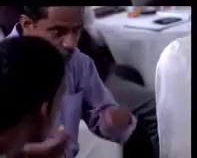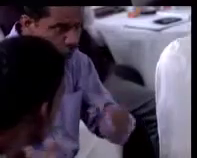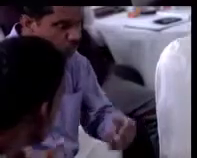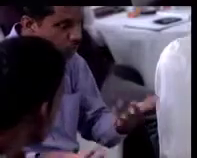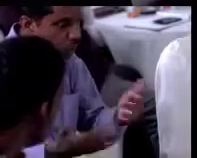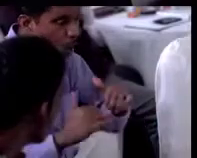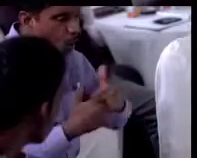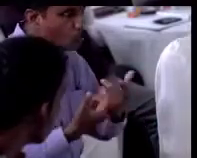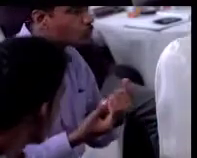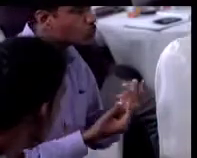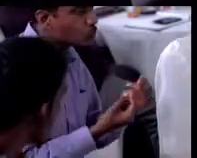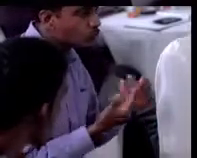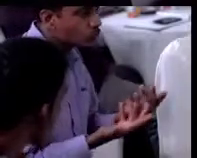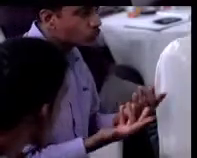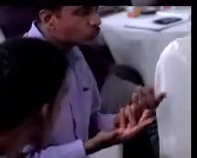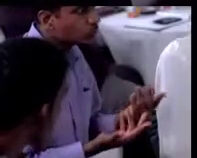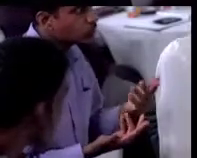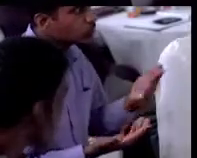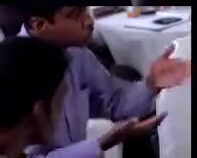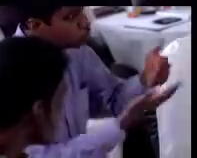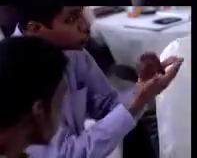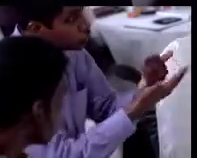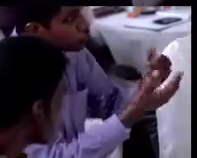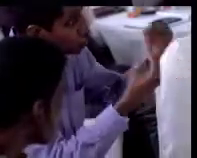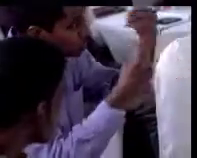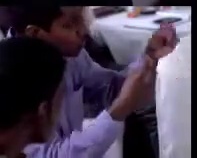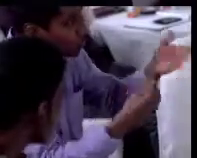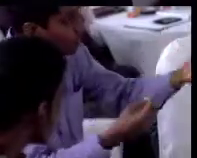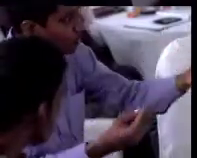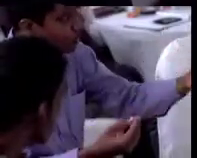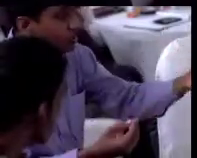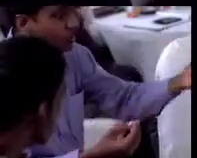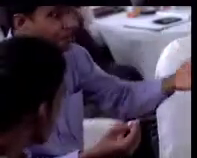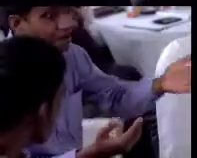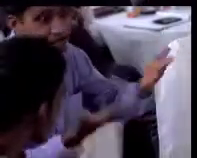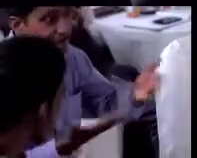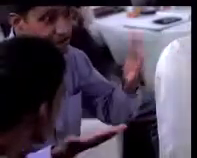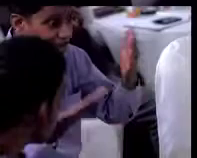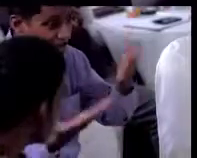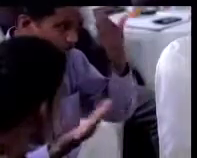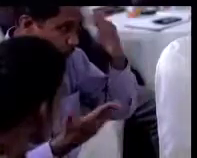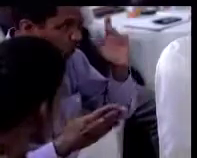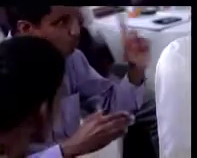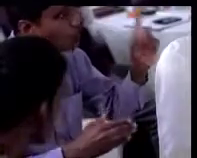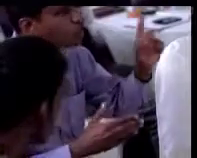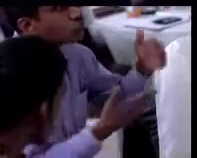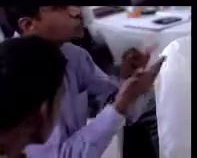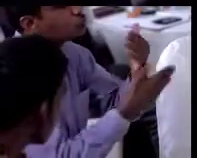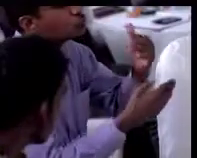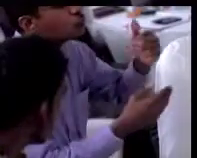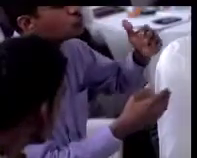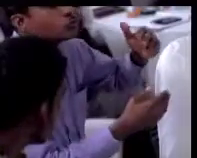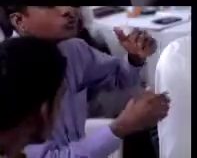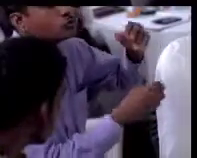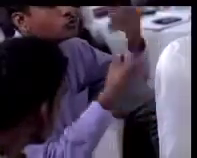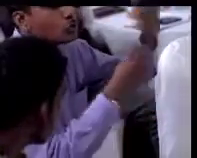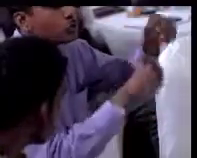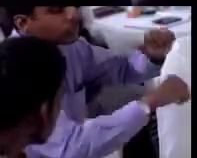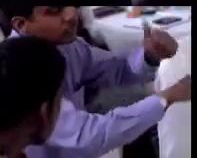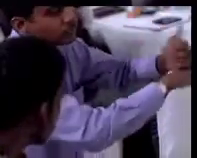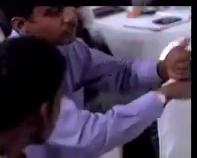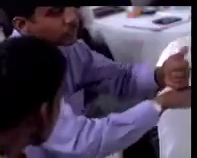recover from these losses and what was going to happen to the store, because you know it's a new location we had opened, so nobody even knew about where